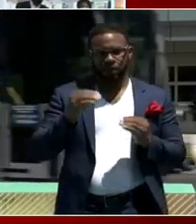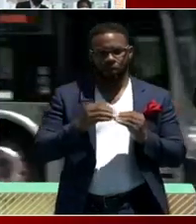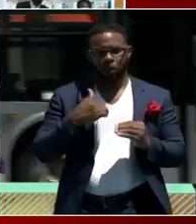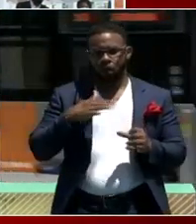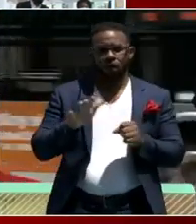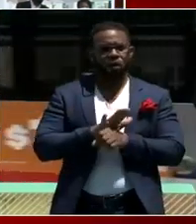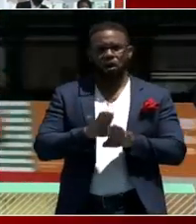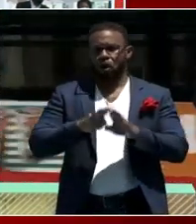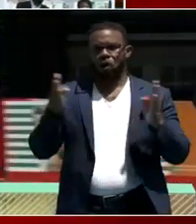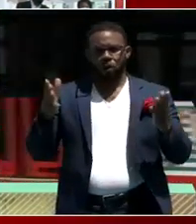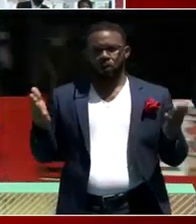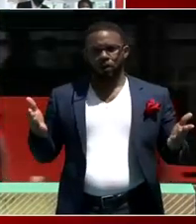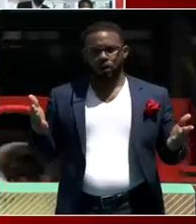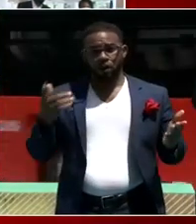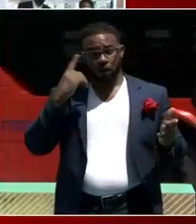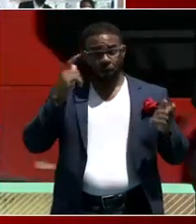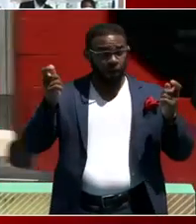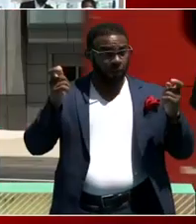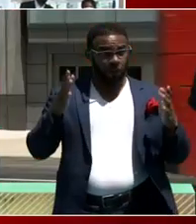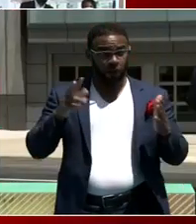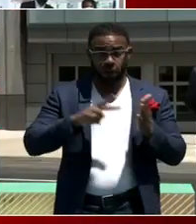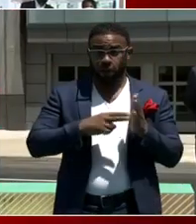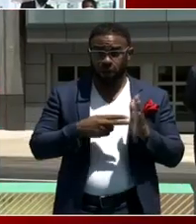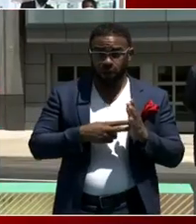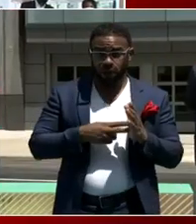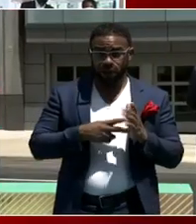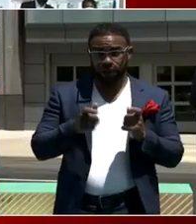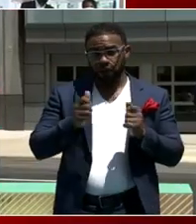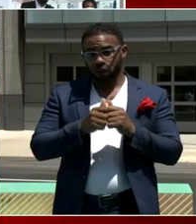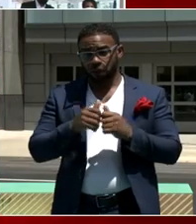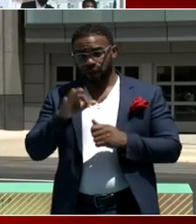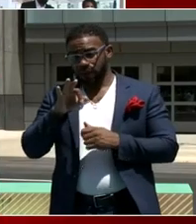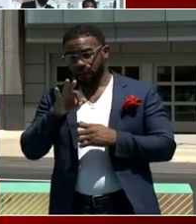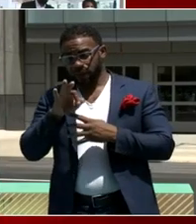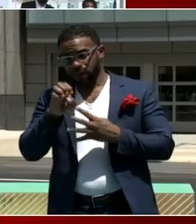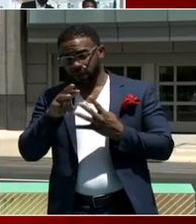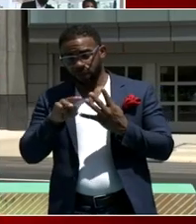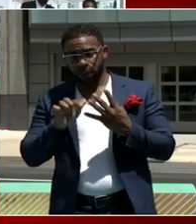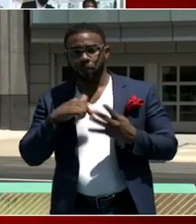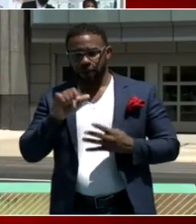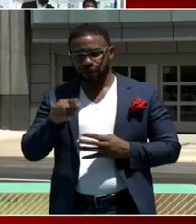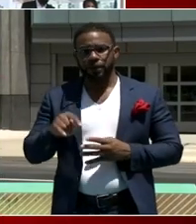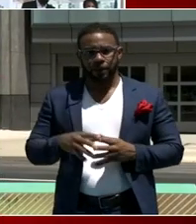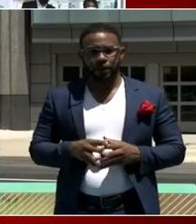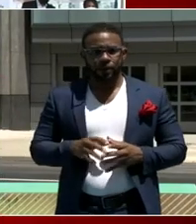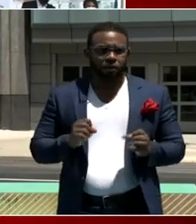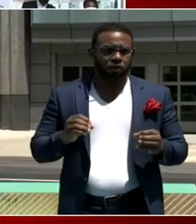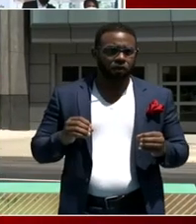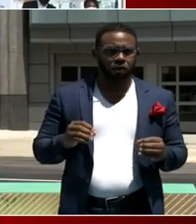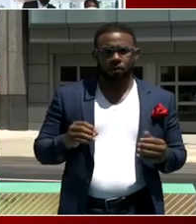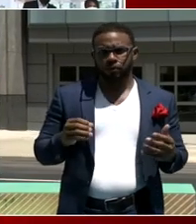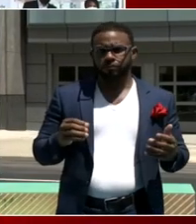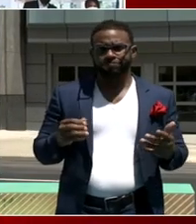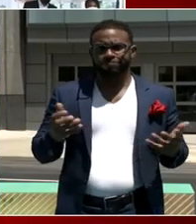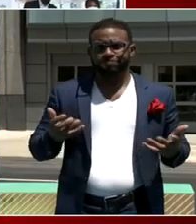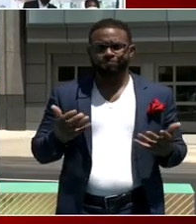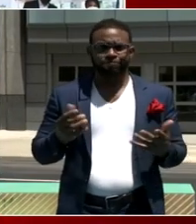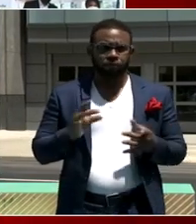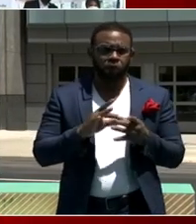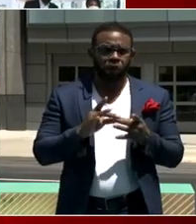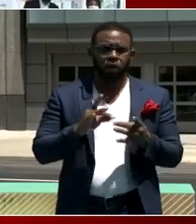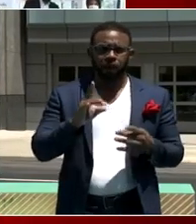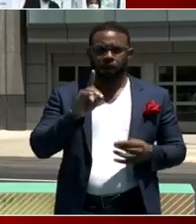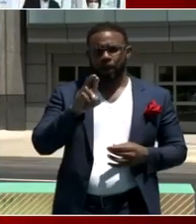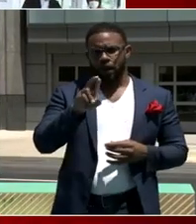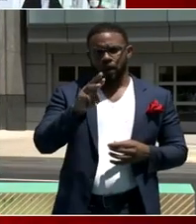We're fully open. For administrative purposes, dealing with FEMA, we need it. So in the words of